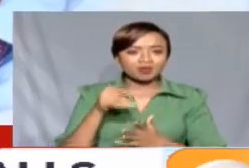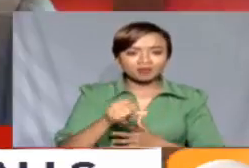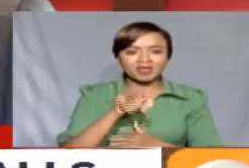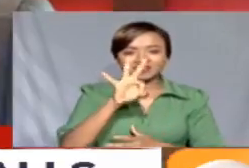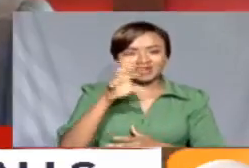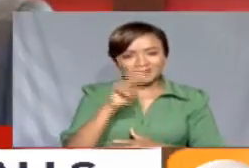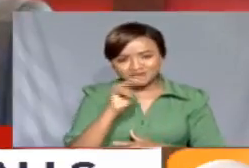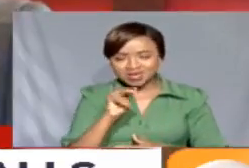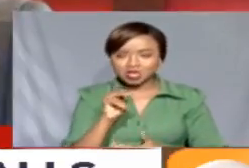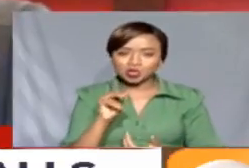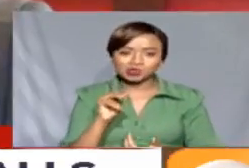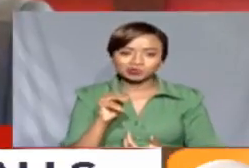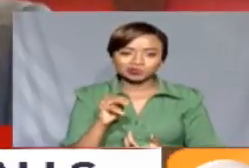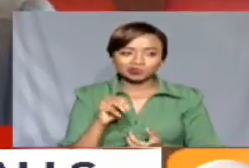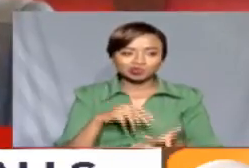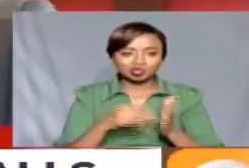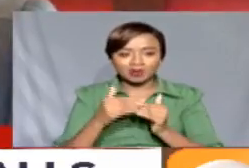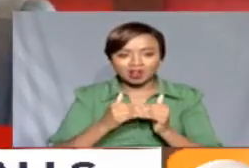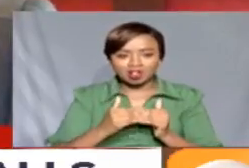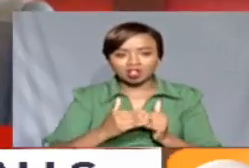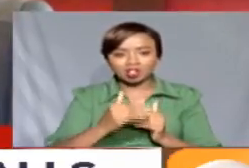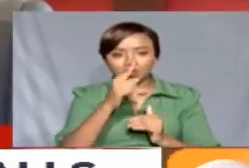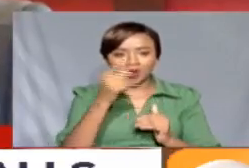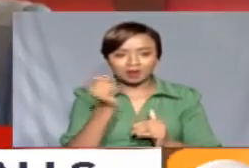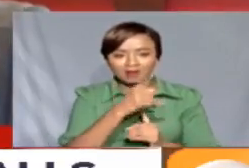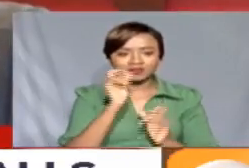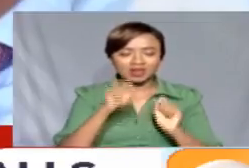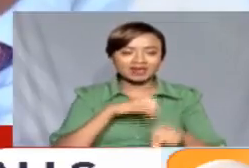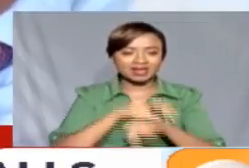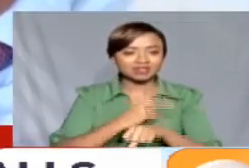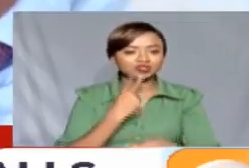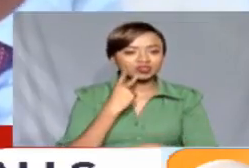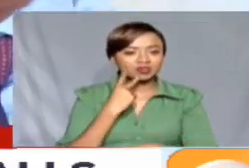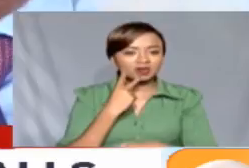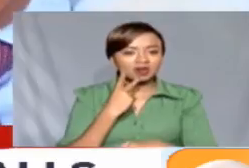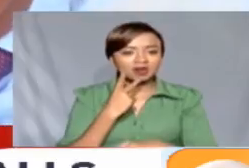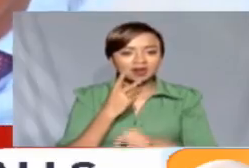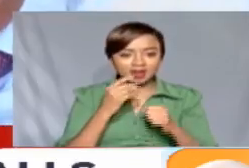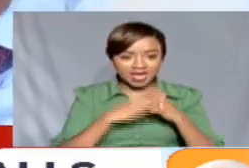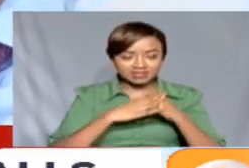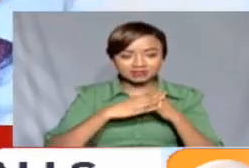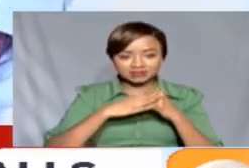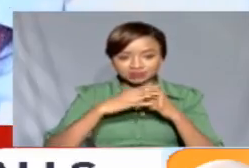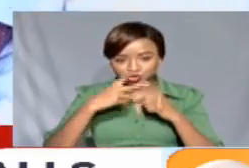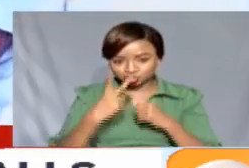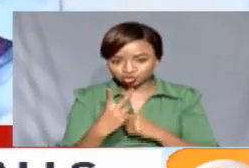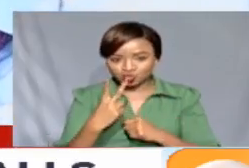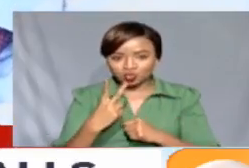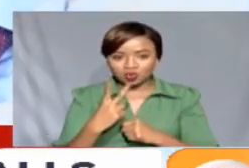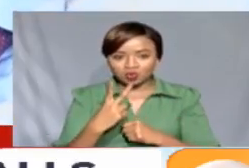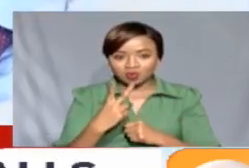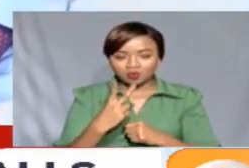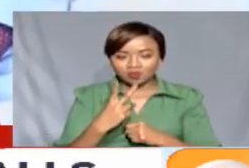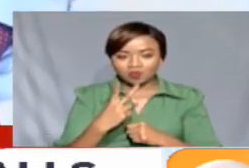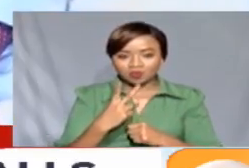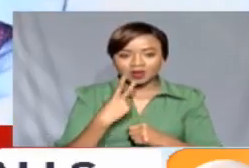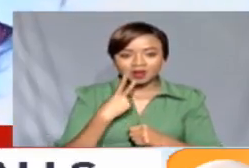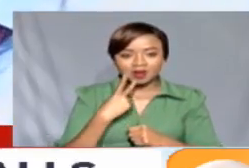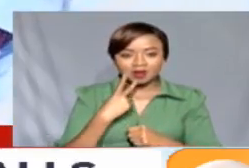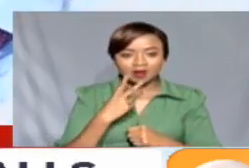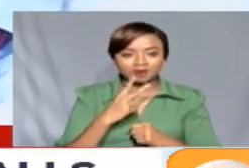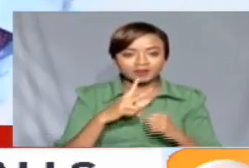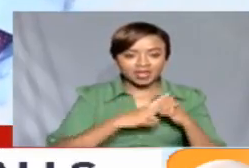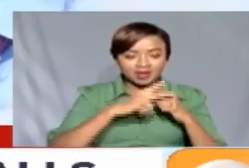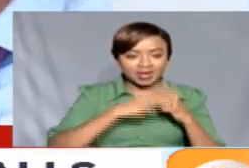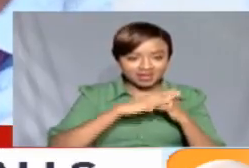shillings a day. So in a month, we will spend about 90 to 100 million shillings. But our intention is to continue